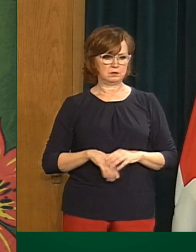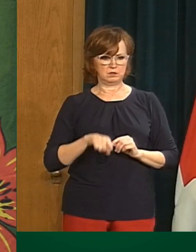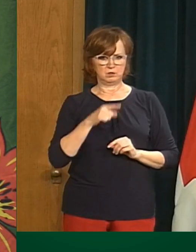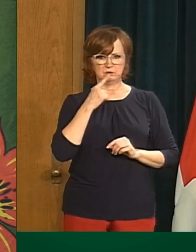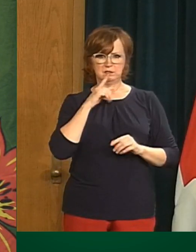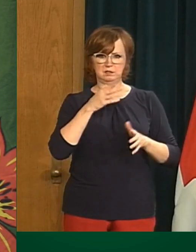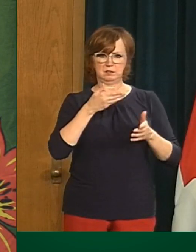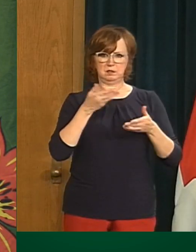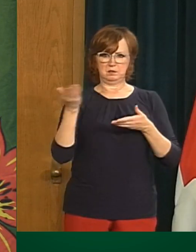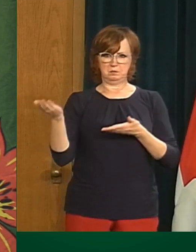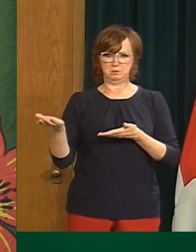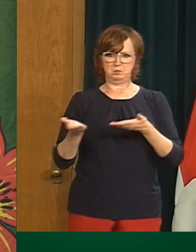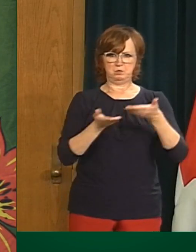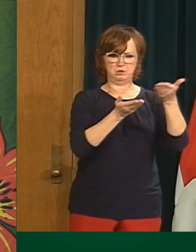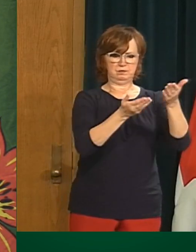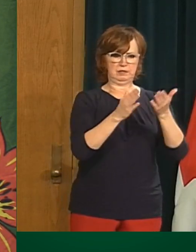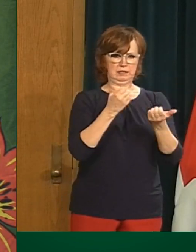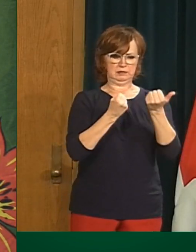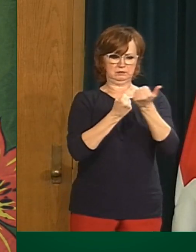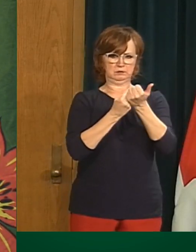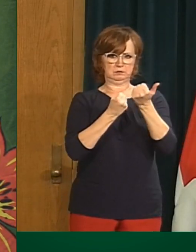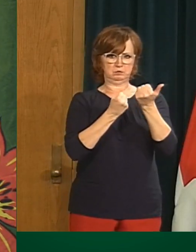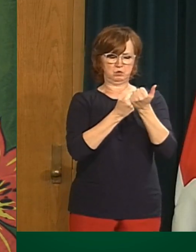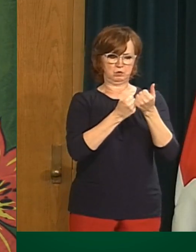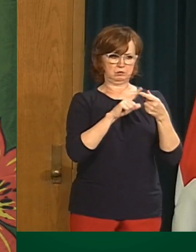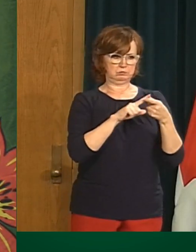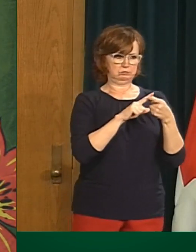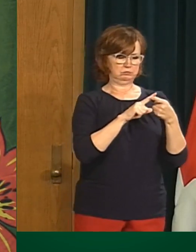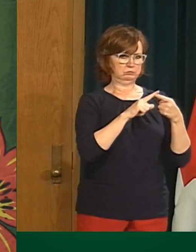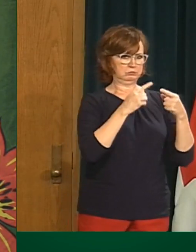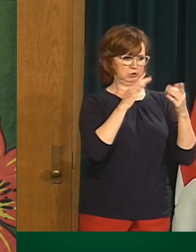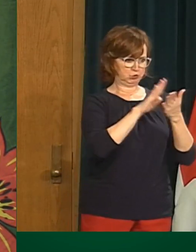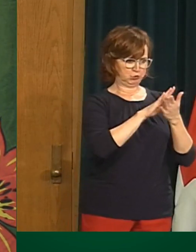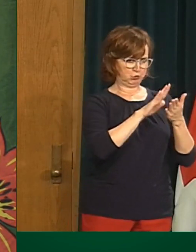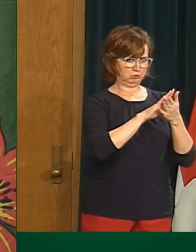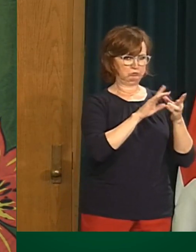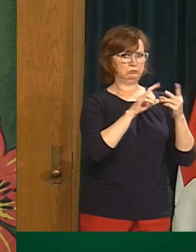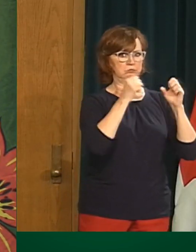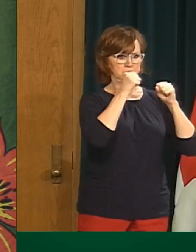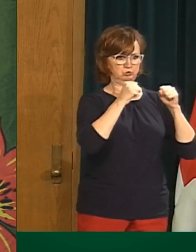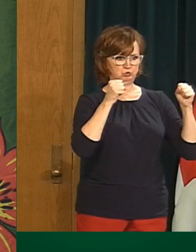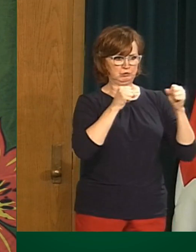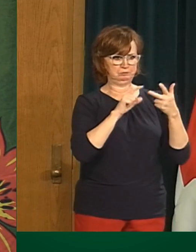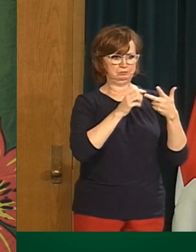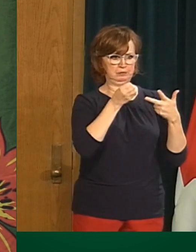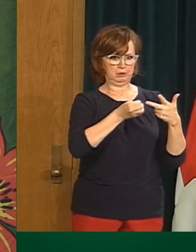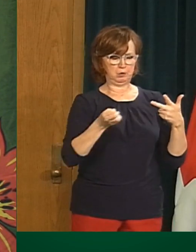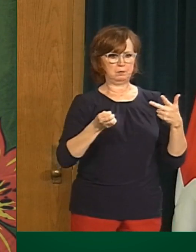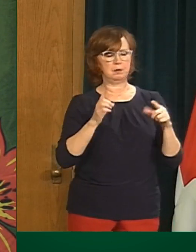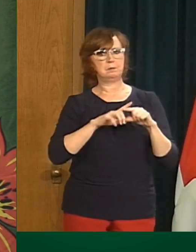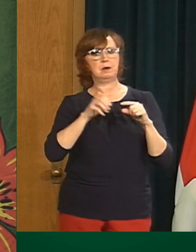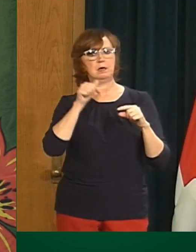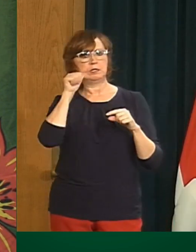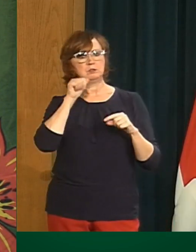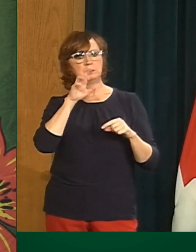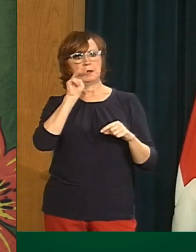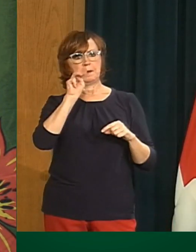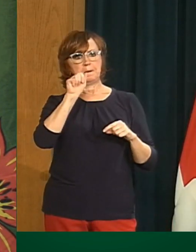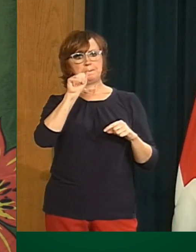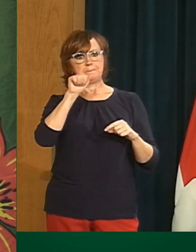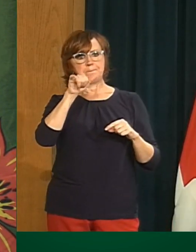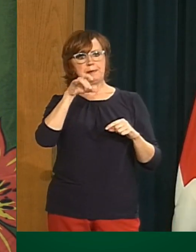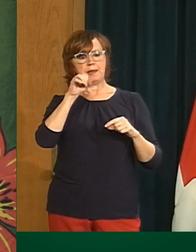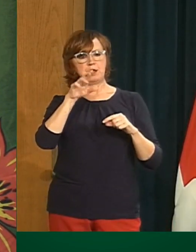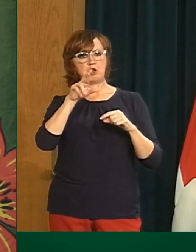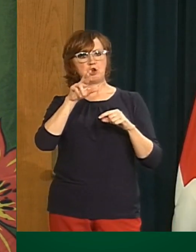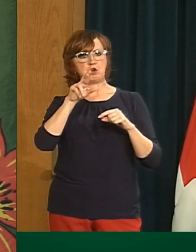like more physical supports of schools, equipment, and such. But Northern Mayors came out yesterday saying they need $10 million in new